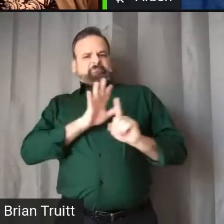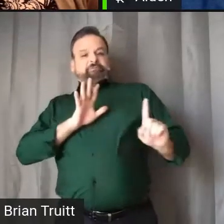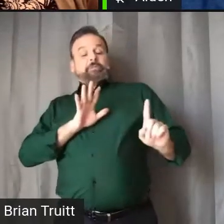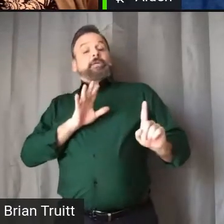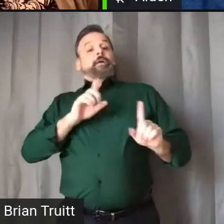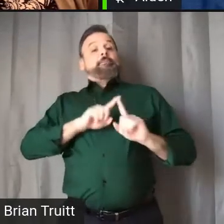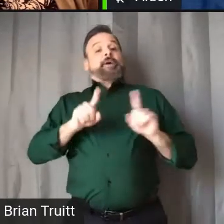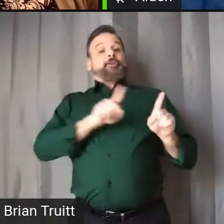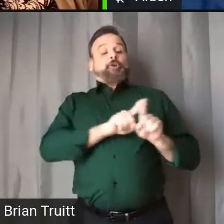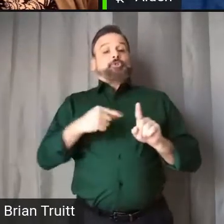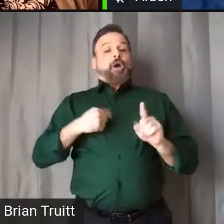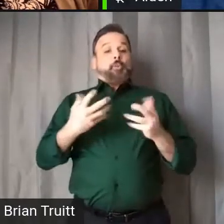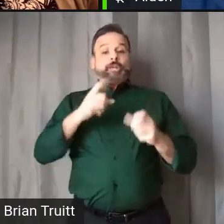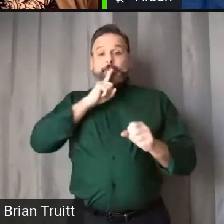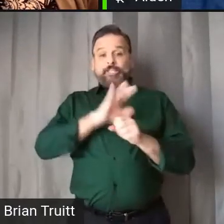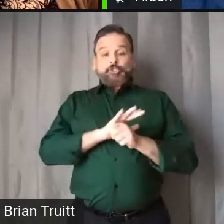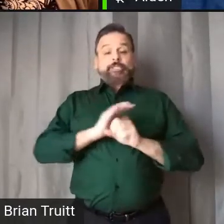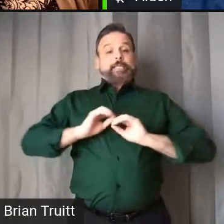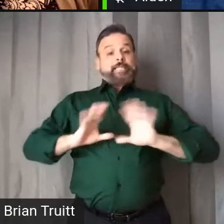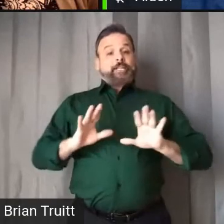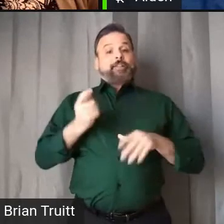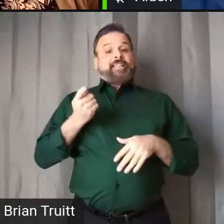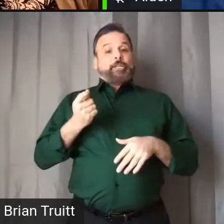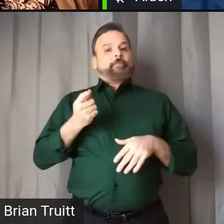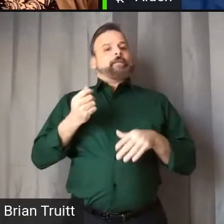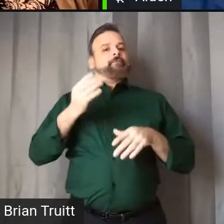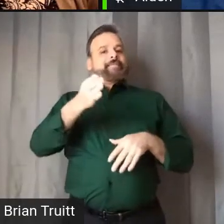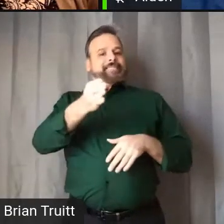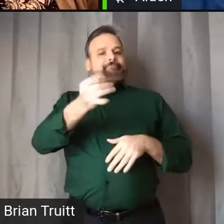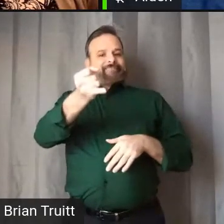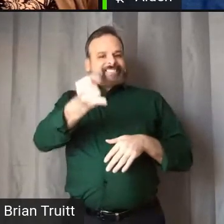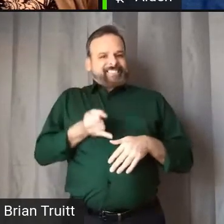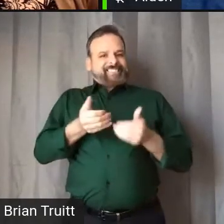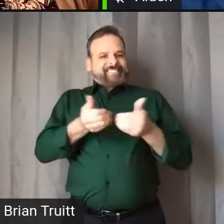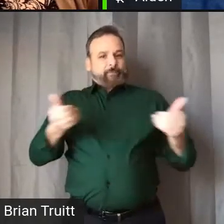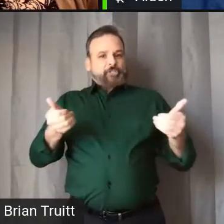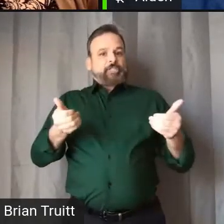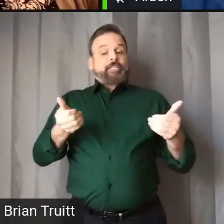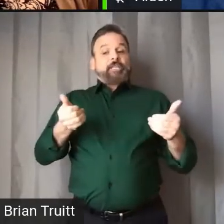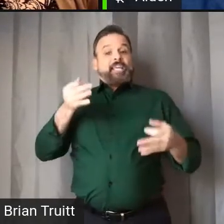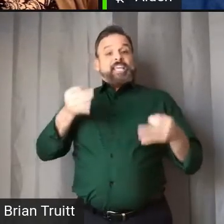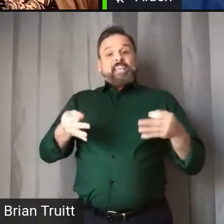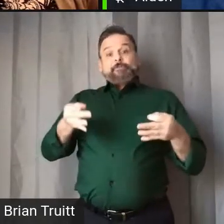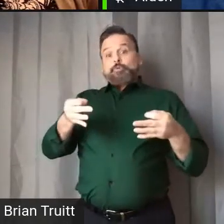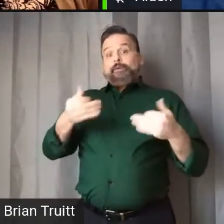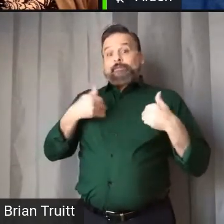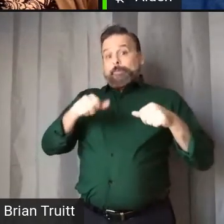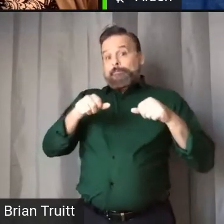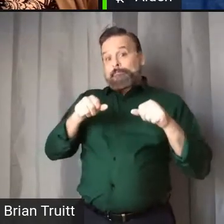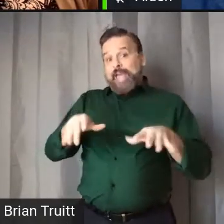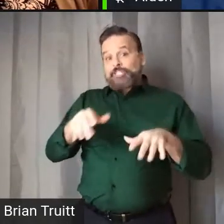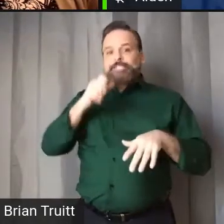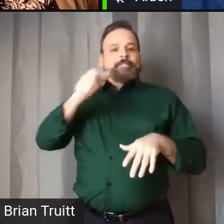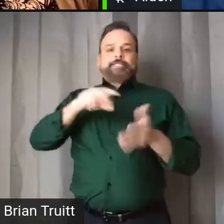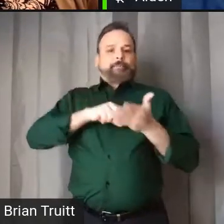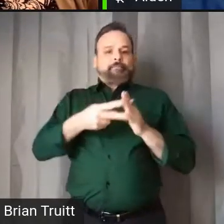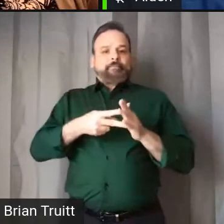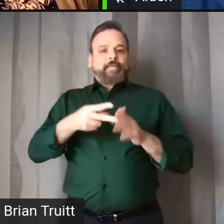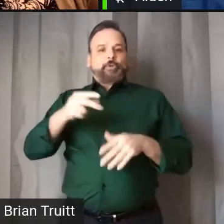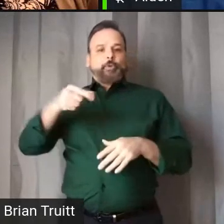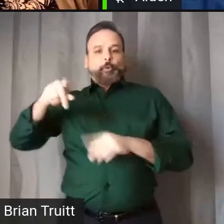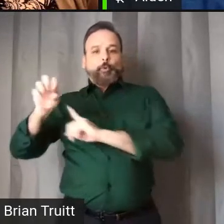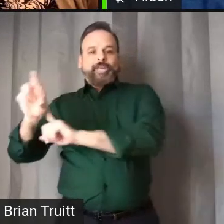to make sure that it was clear that there was a little bit of a delineation that, you know, being a magicker in this world wasn't exactly synonymous with being queer. Sam is